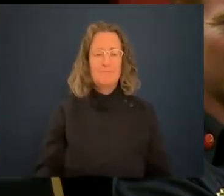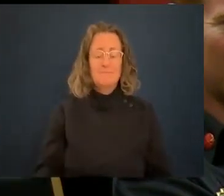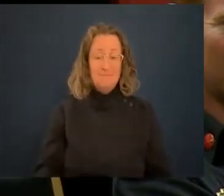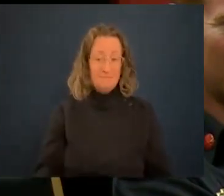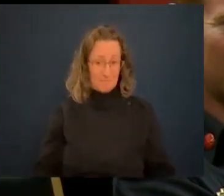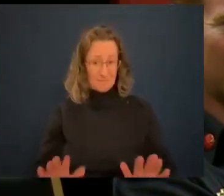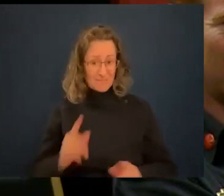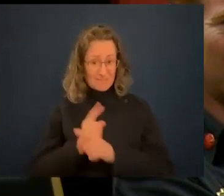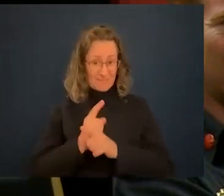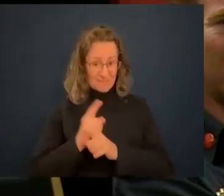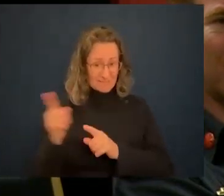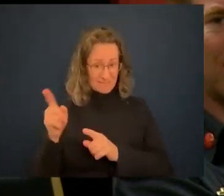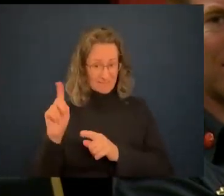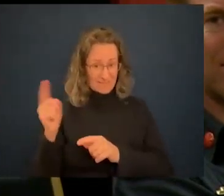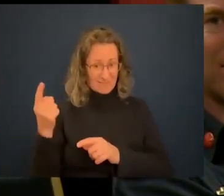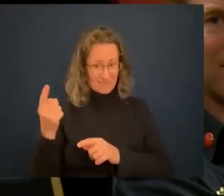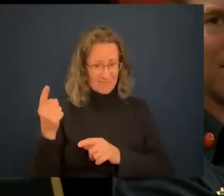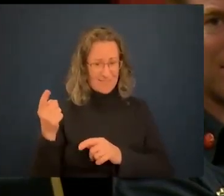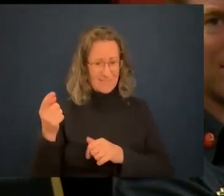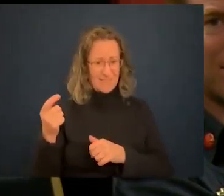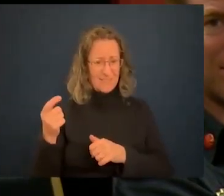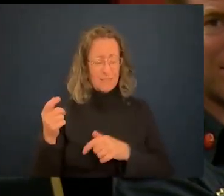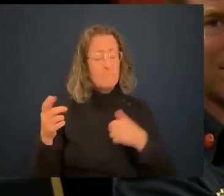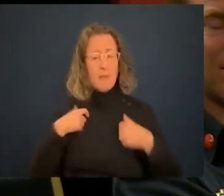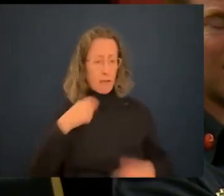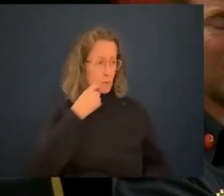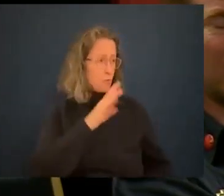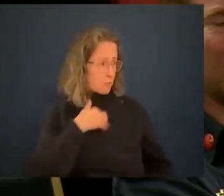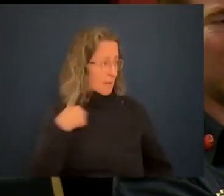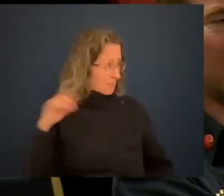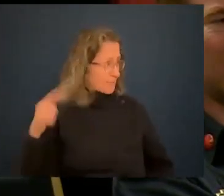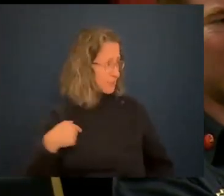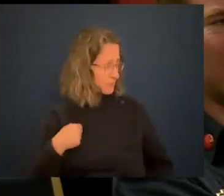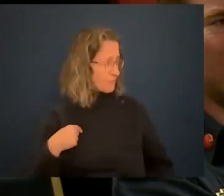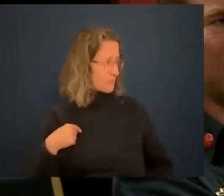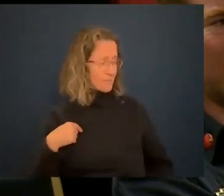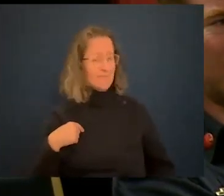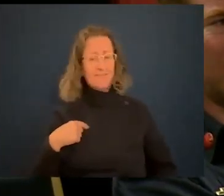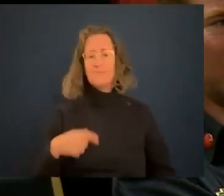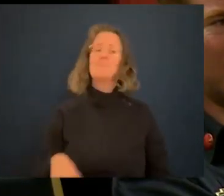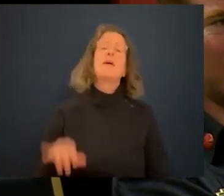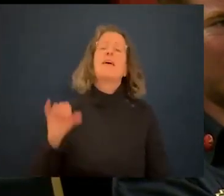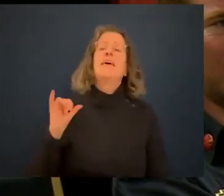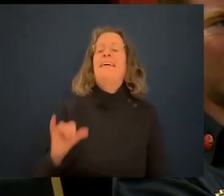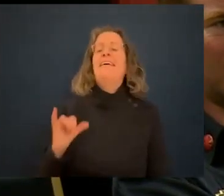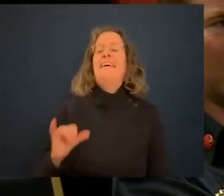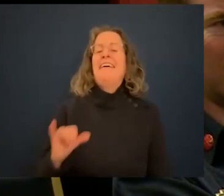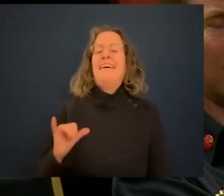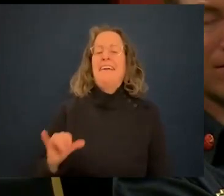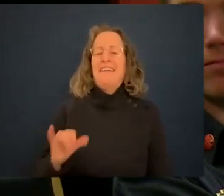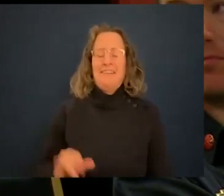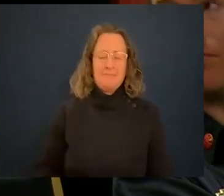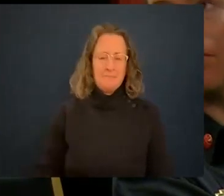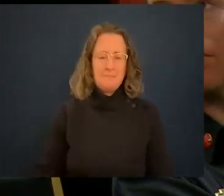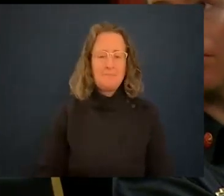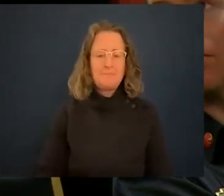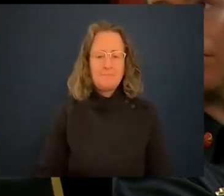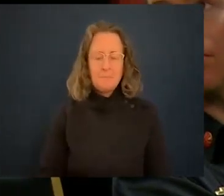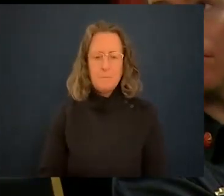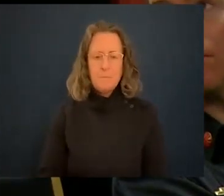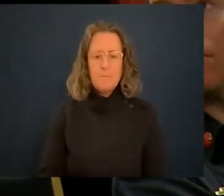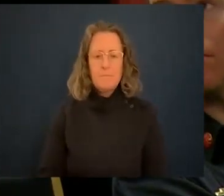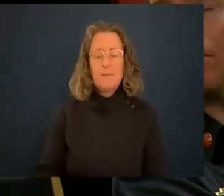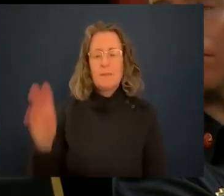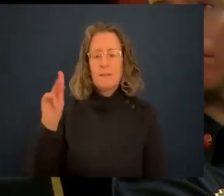I right on that I think it was Kate absolutely him I was first okay ah I understand now I get it um Kate